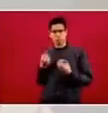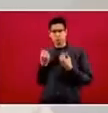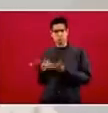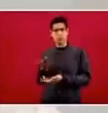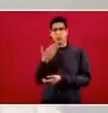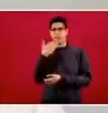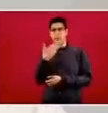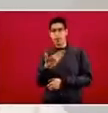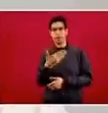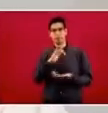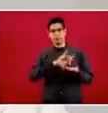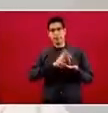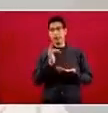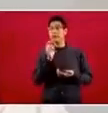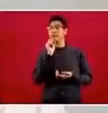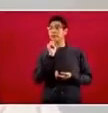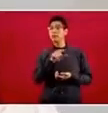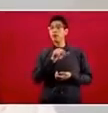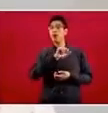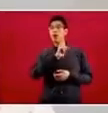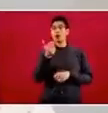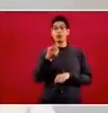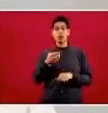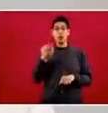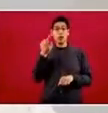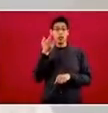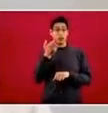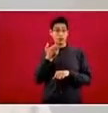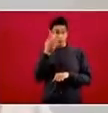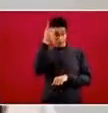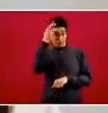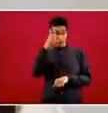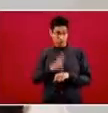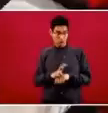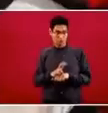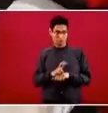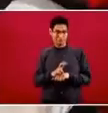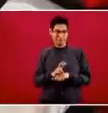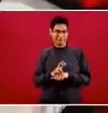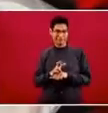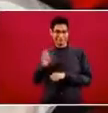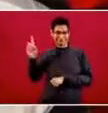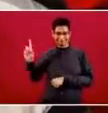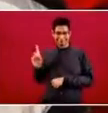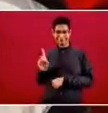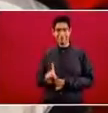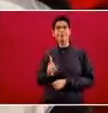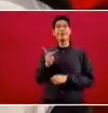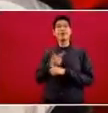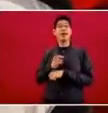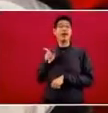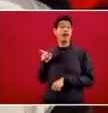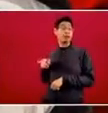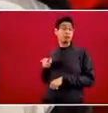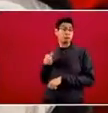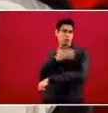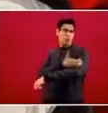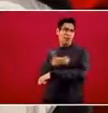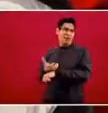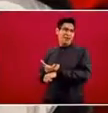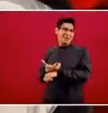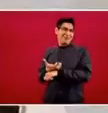the mayor of Monclova for all their support and all the resources that he has provided to us in this operation.